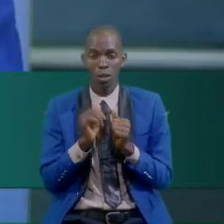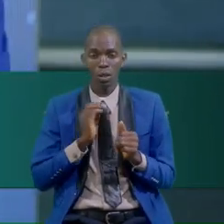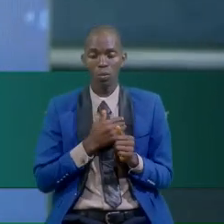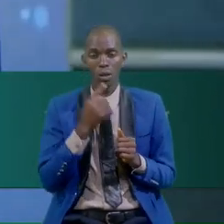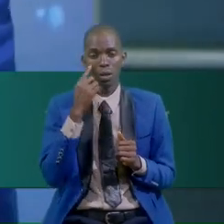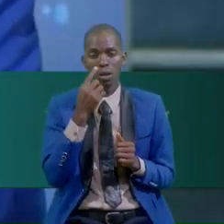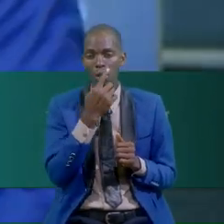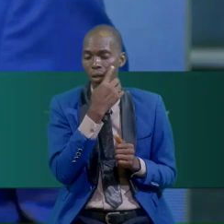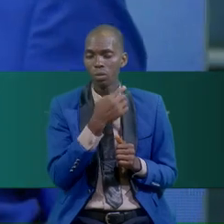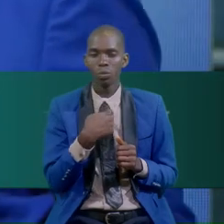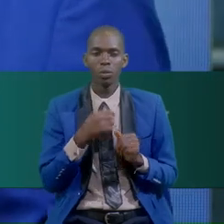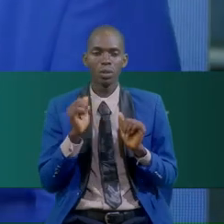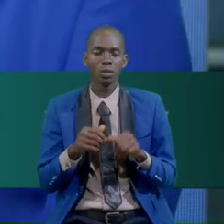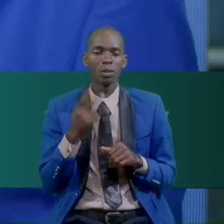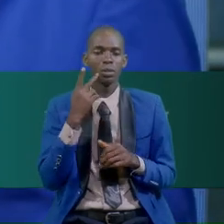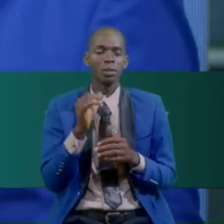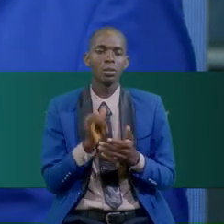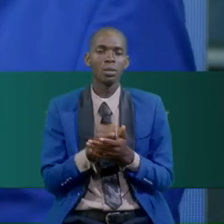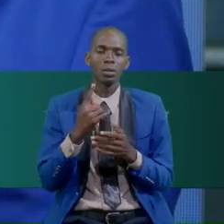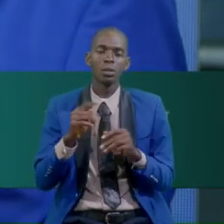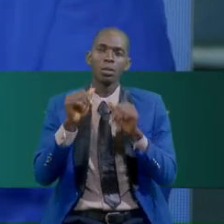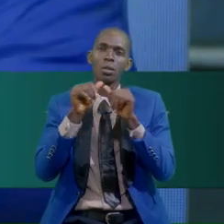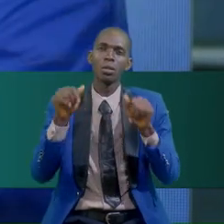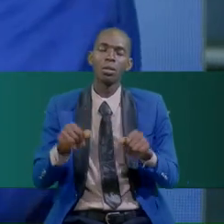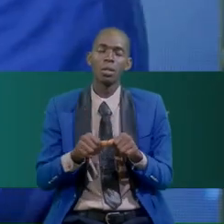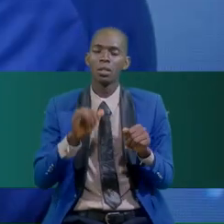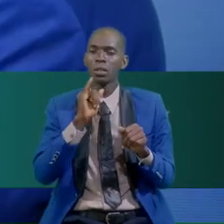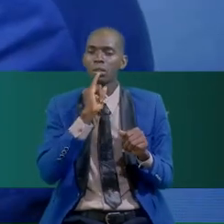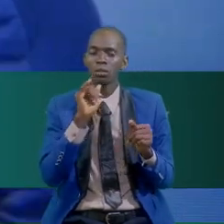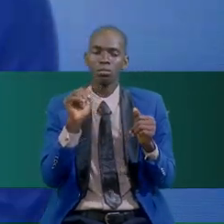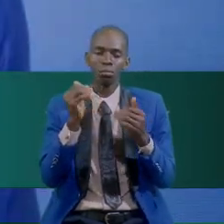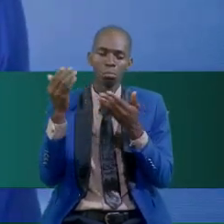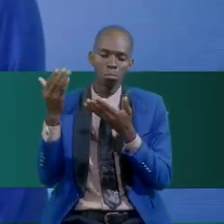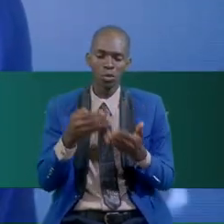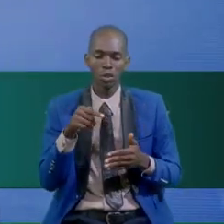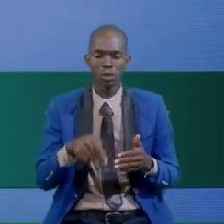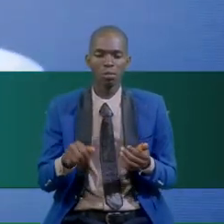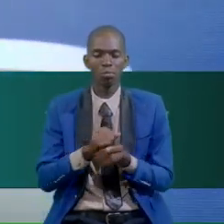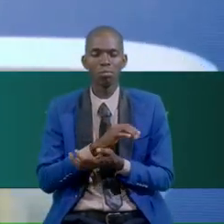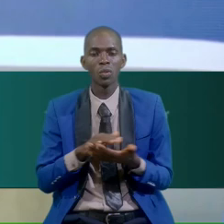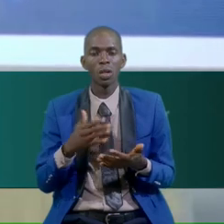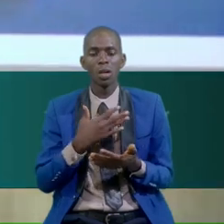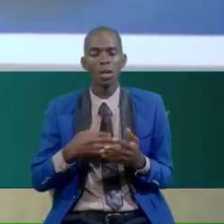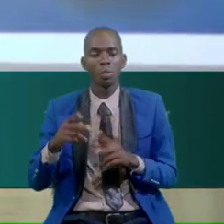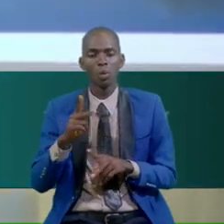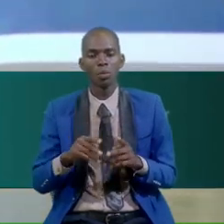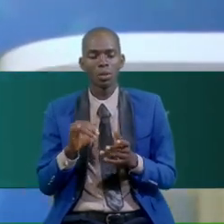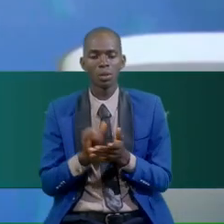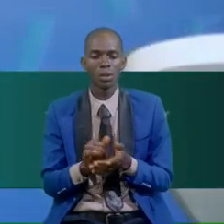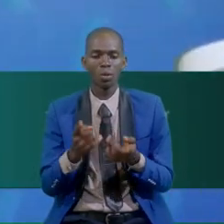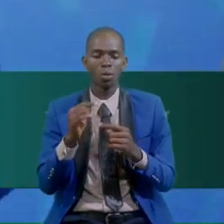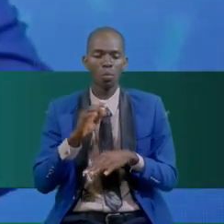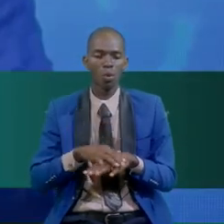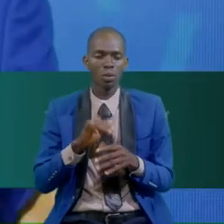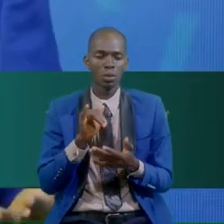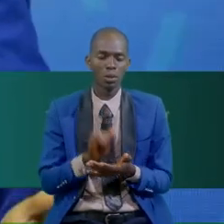we can see that the altar is broken down, and the people that come on that altar, leaping